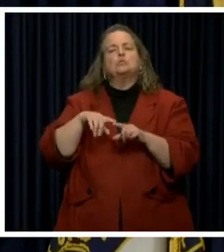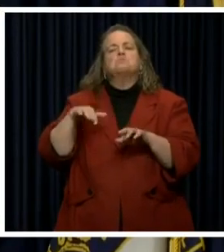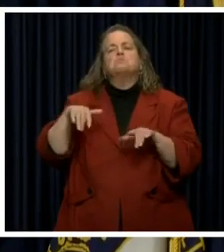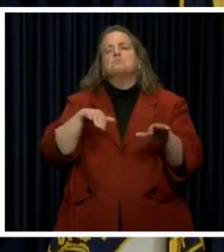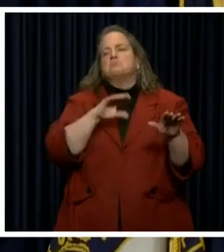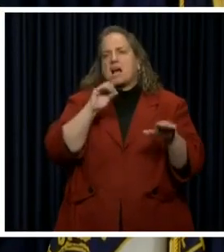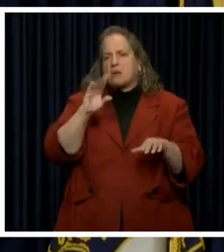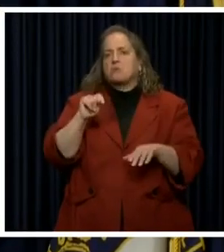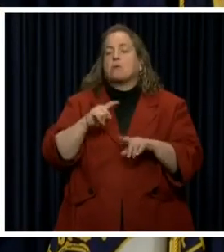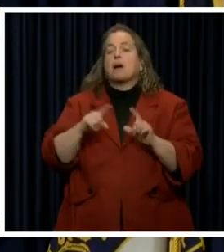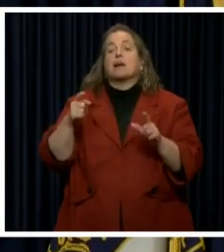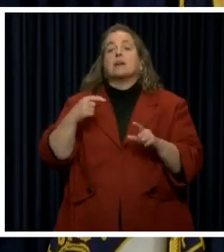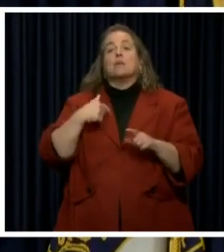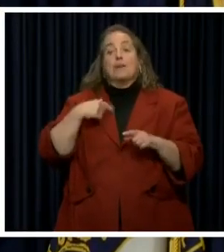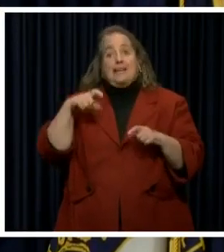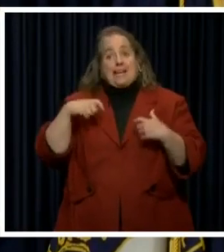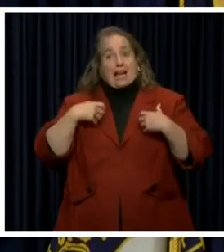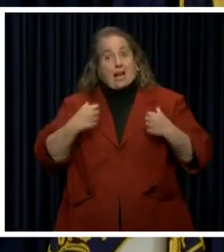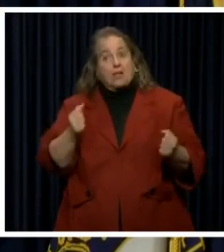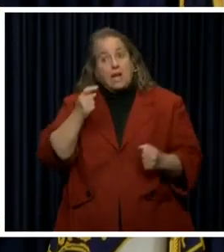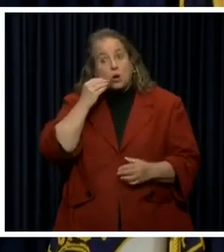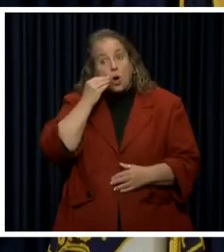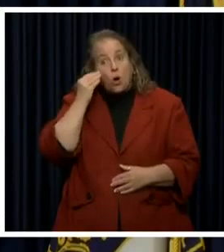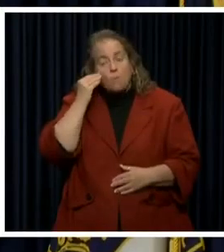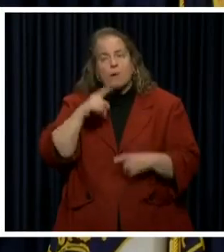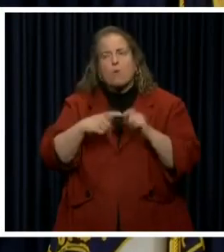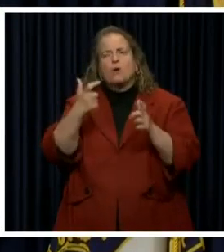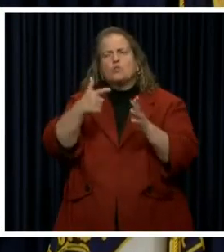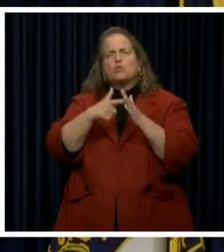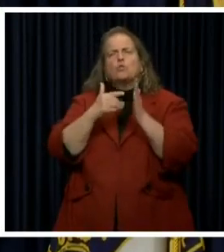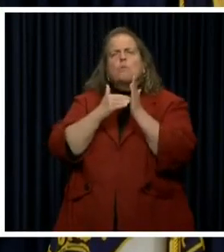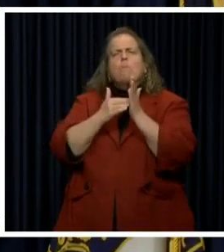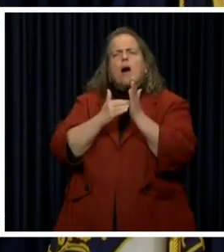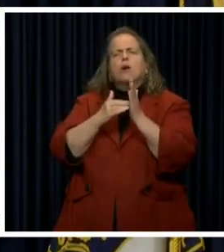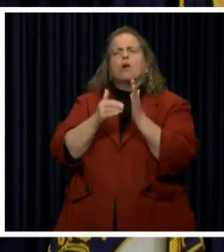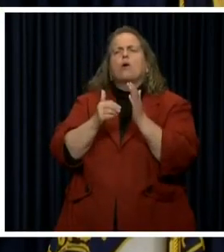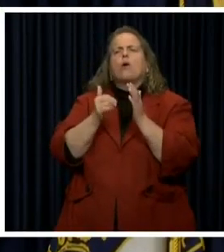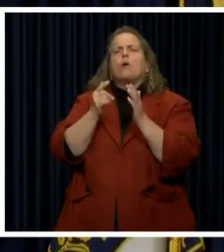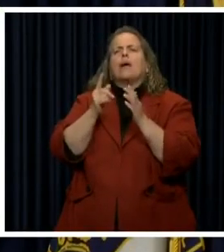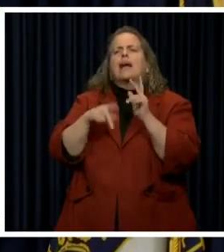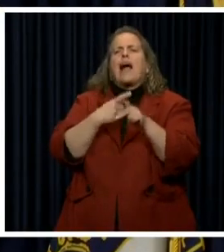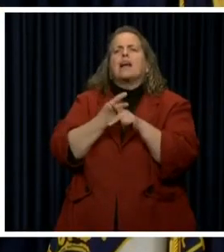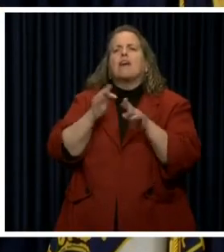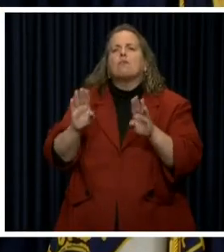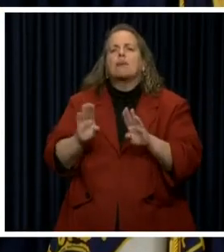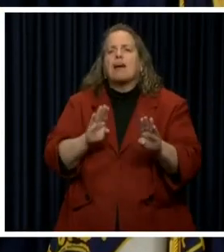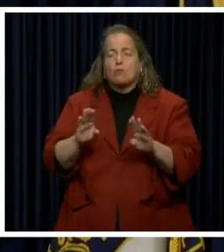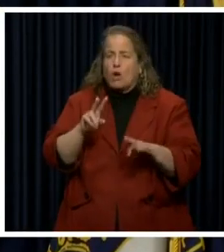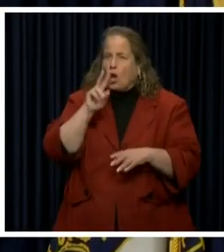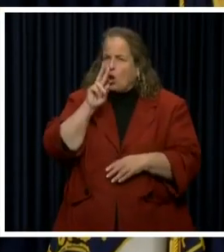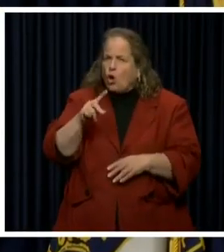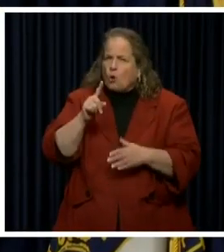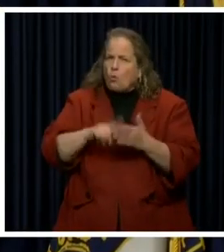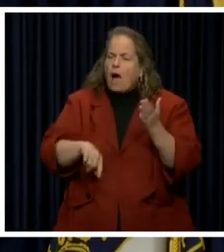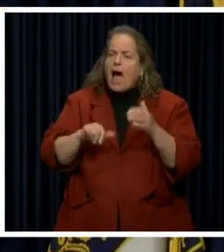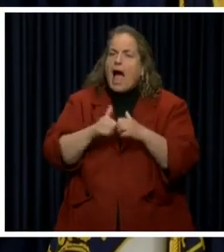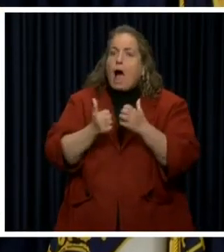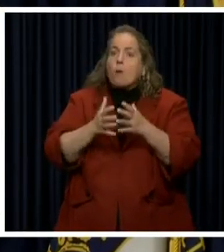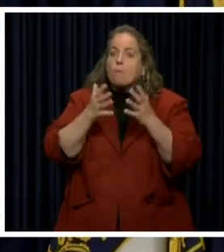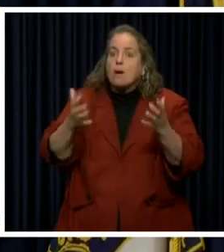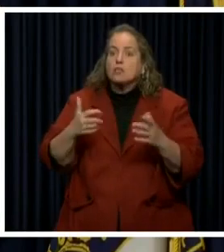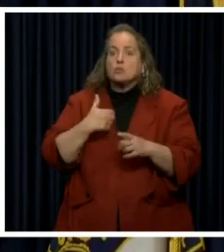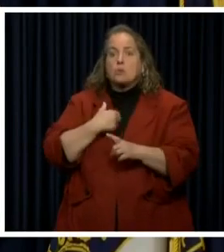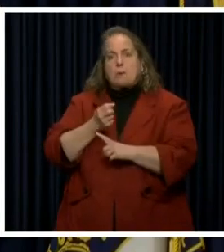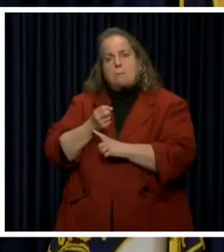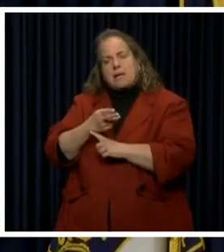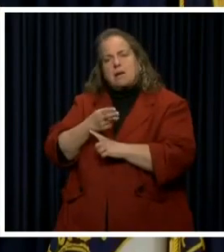were going to be healthy at home for you to model the type of behavior we needed, and look at what it did for us. Look at how much we're beating every